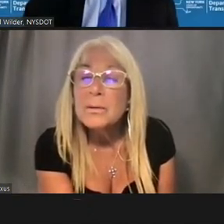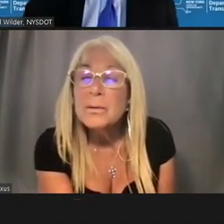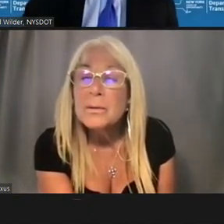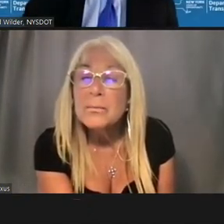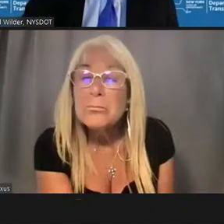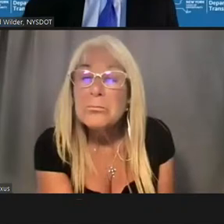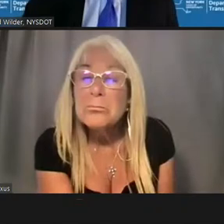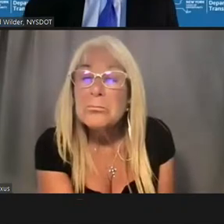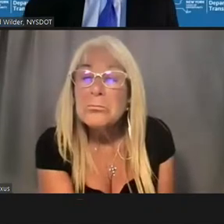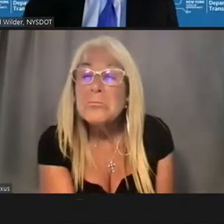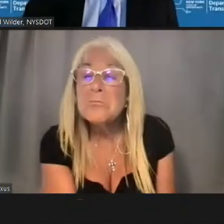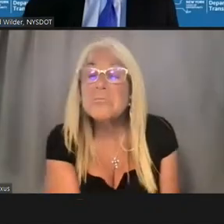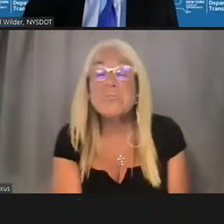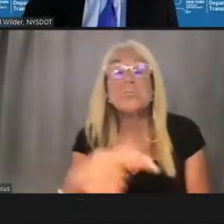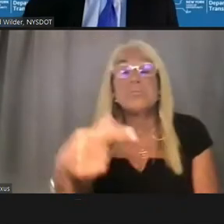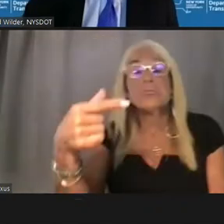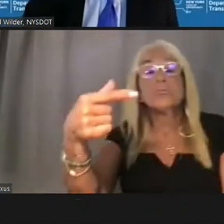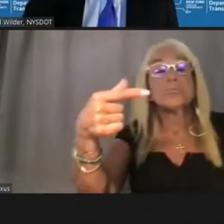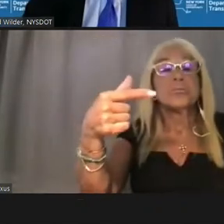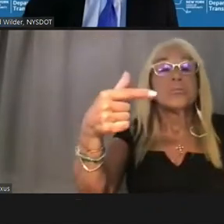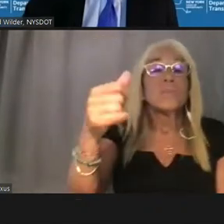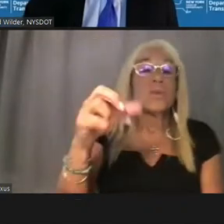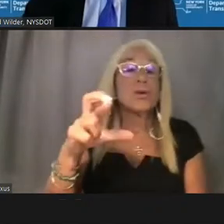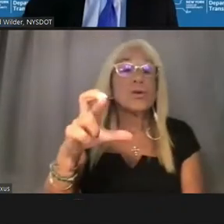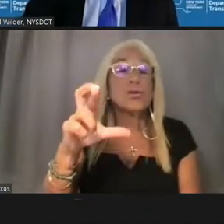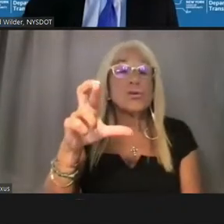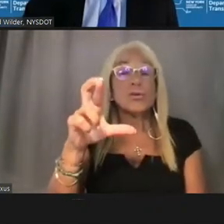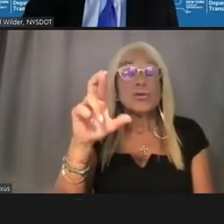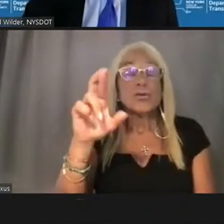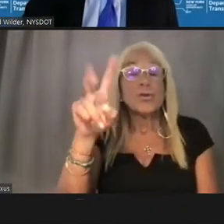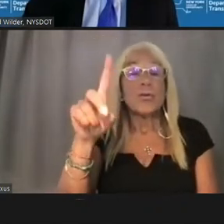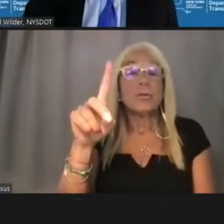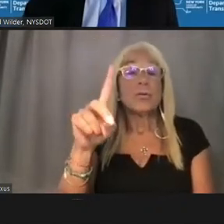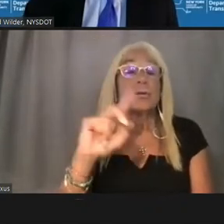Gerald you may unmute yourself and begin your remarks